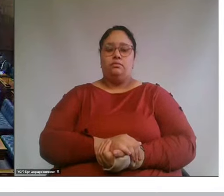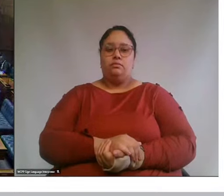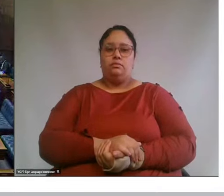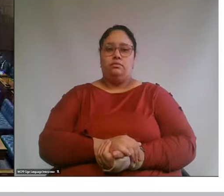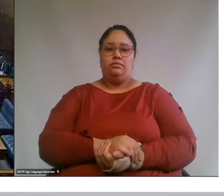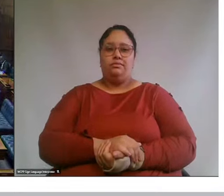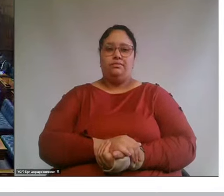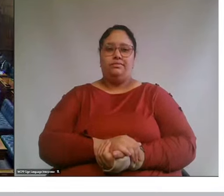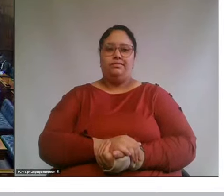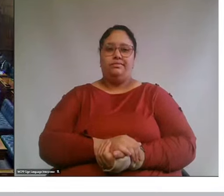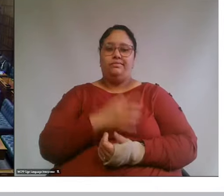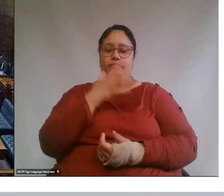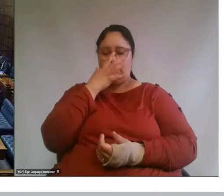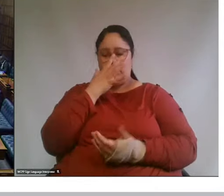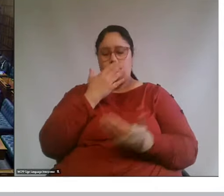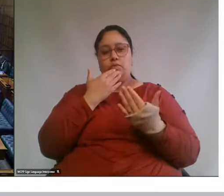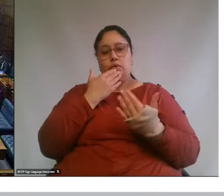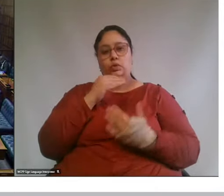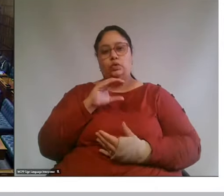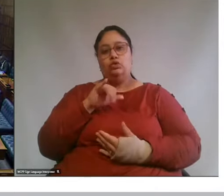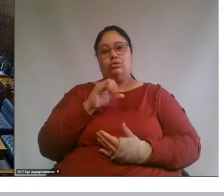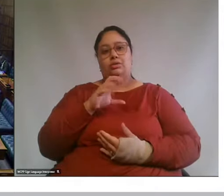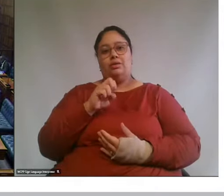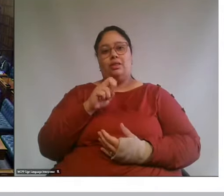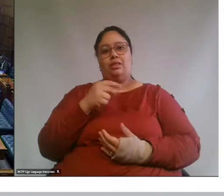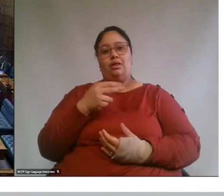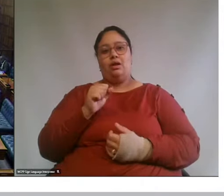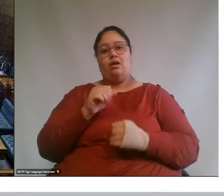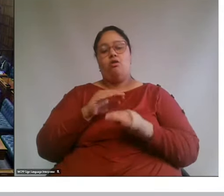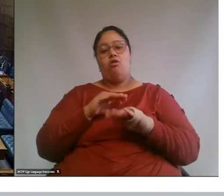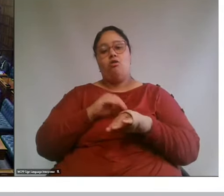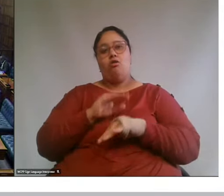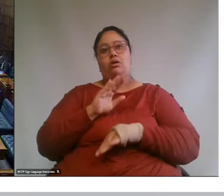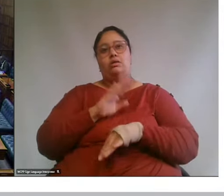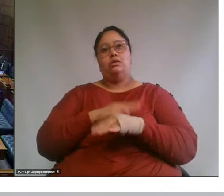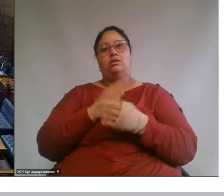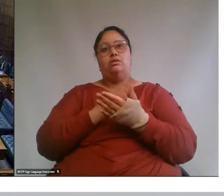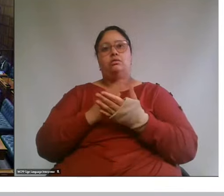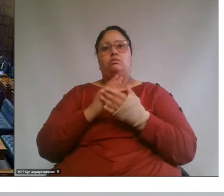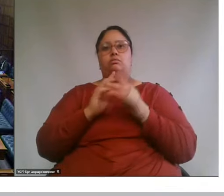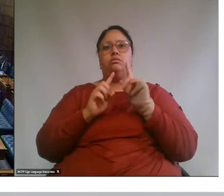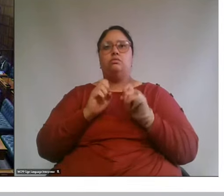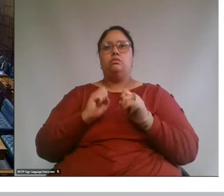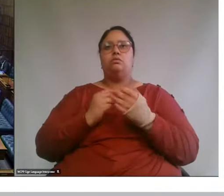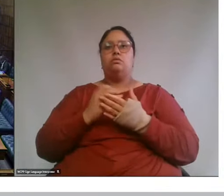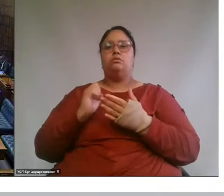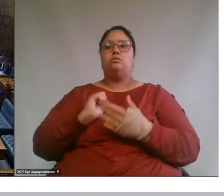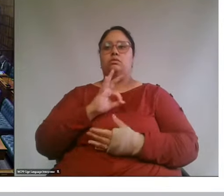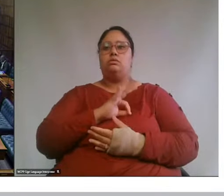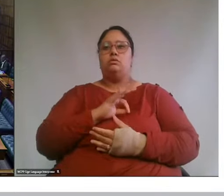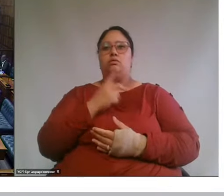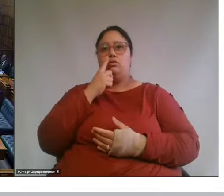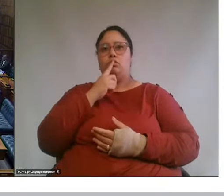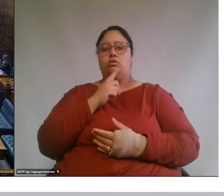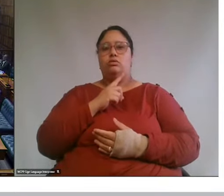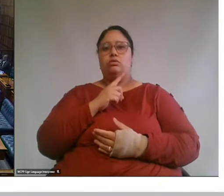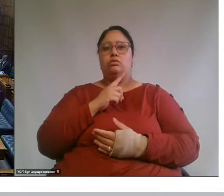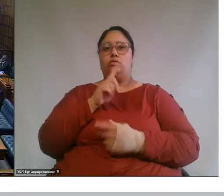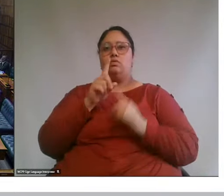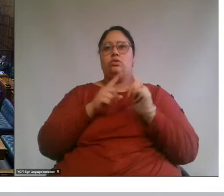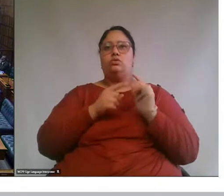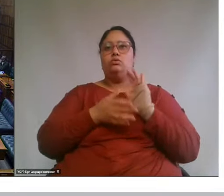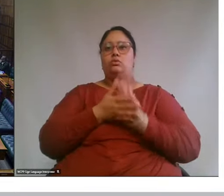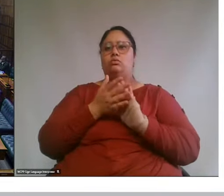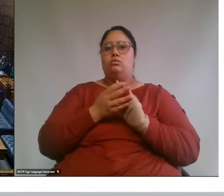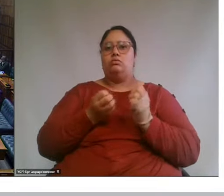thank you thank you jintha just maybe on the on some of the questions relating to the staff there was also a question around supply chain